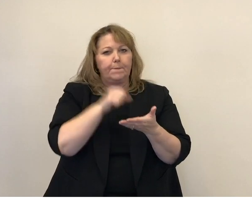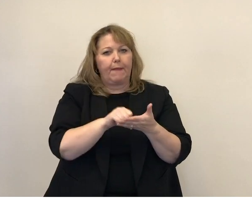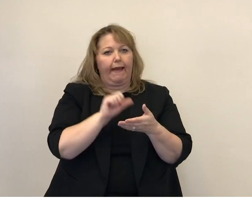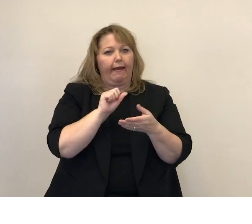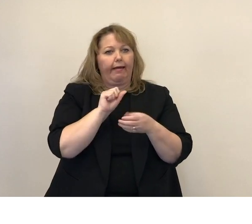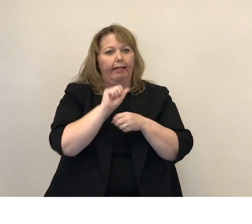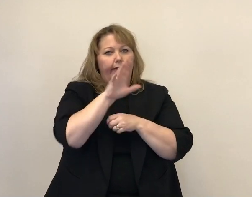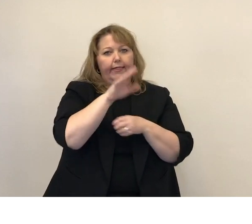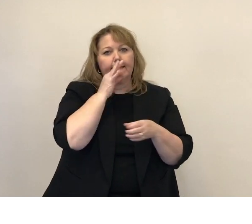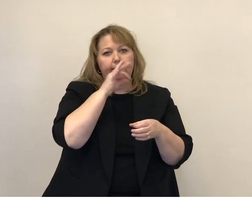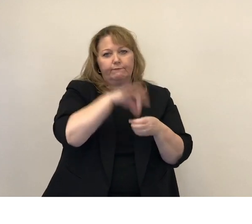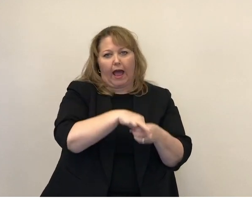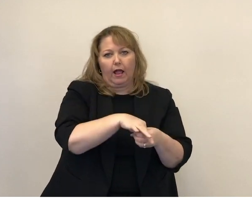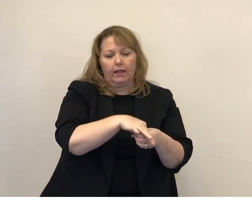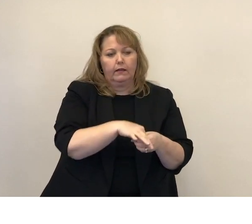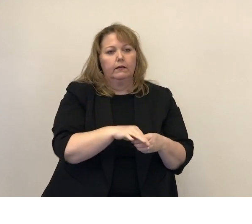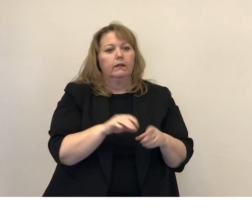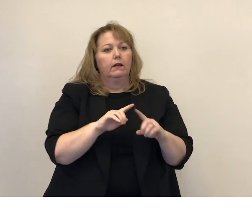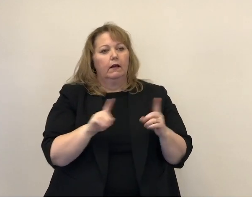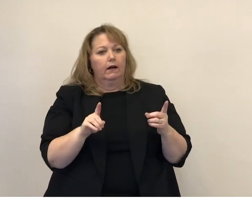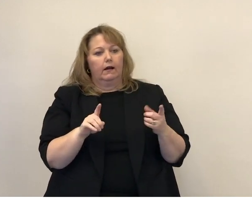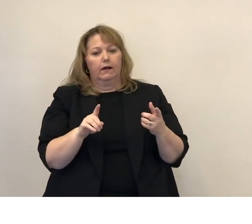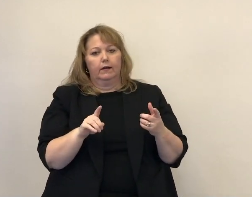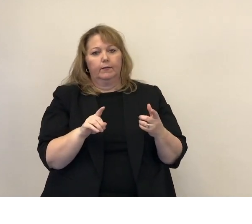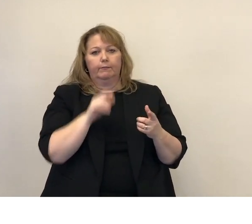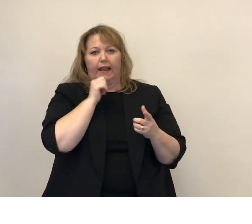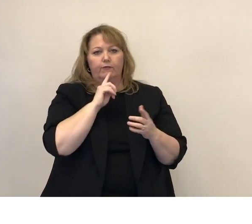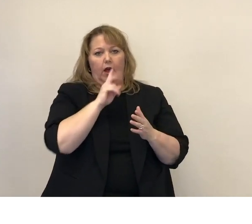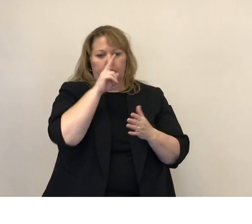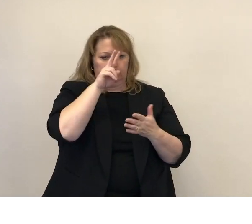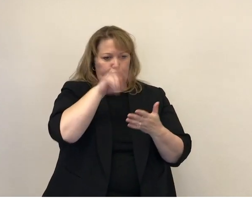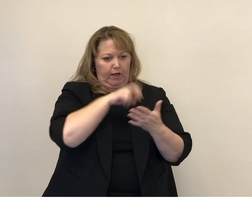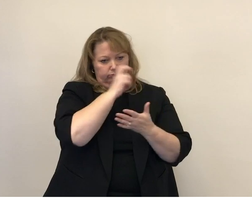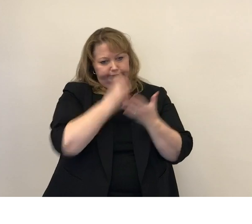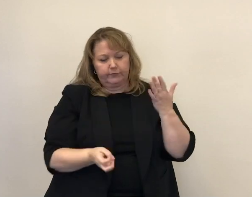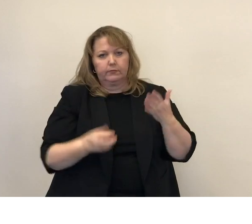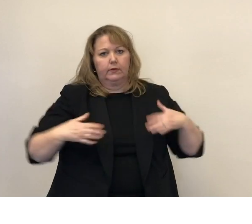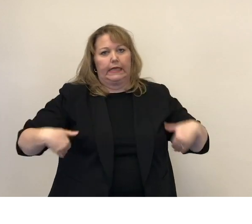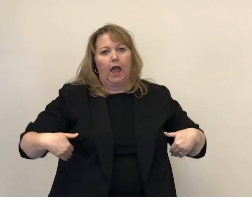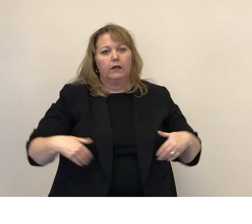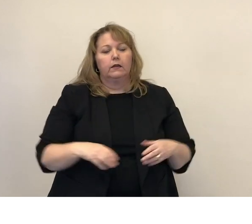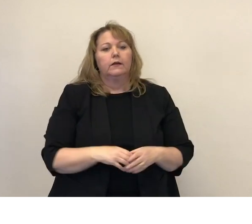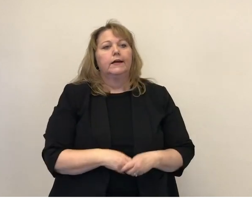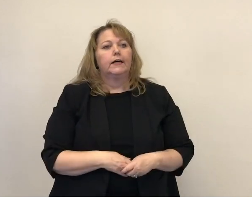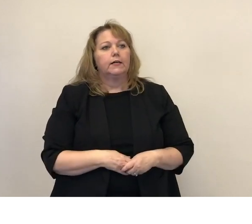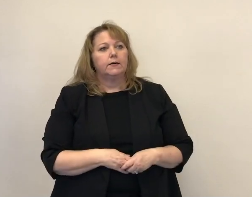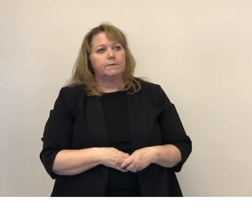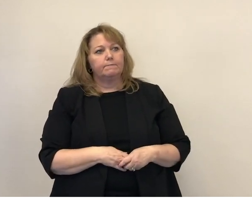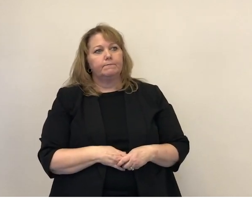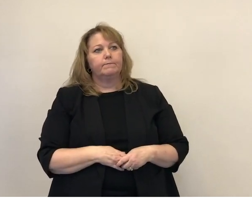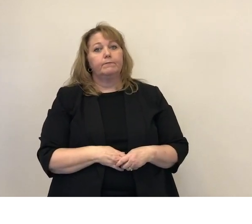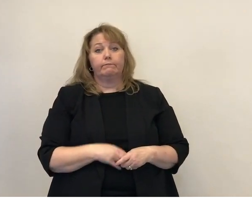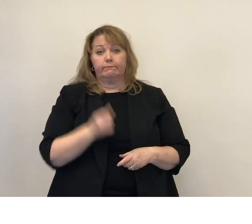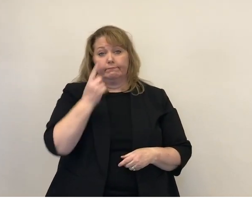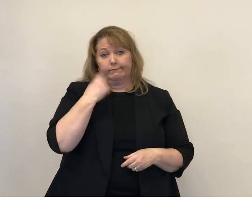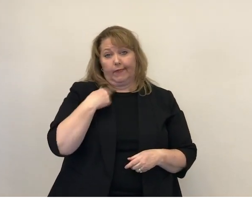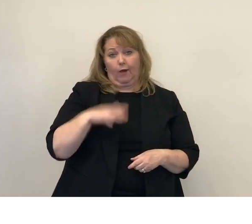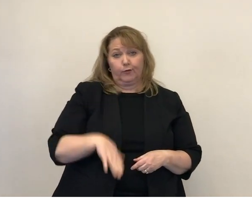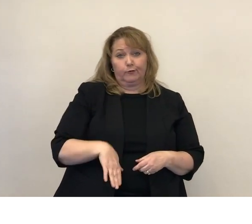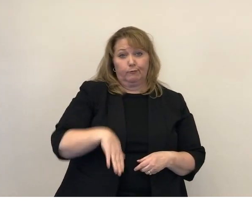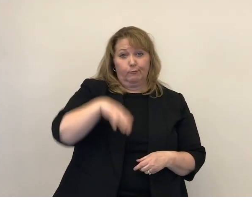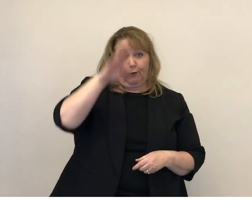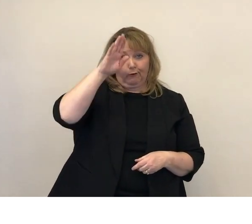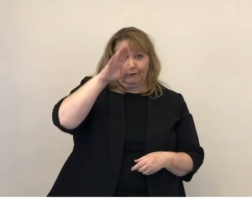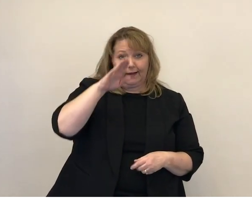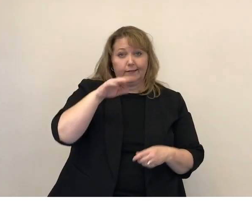to give me some late night reading tonight or early morning reading tomorrow to look at. I can tell you this, that I was born and raised in Milwaukee, and what happened